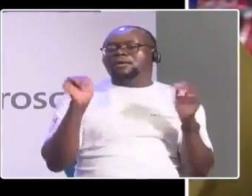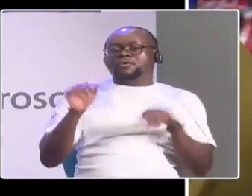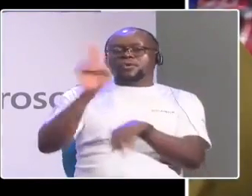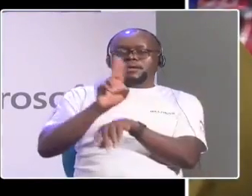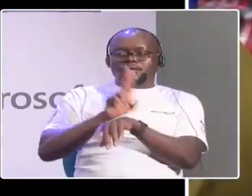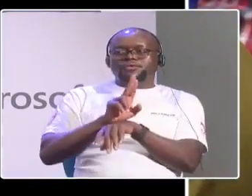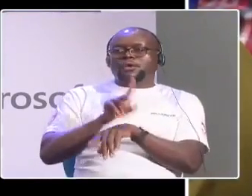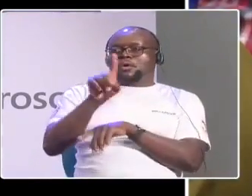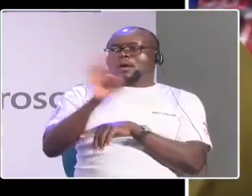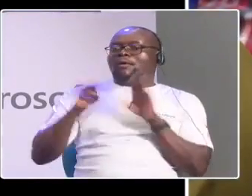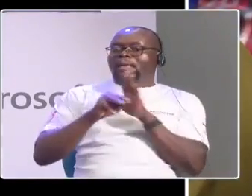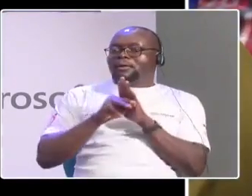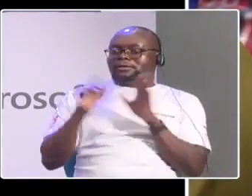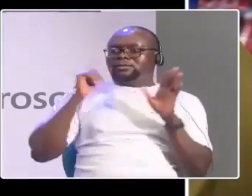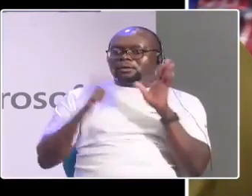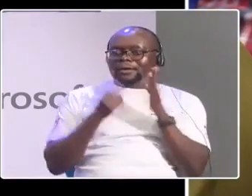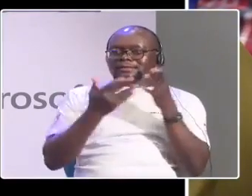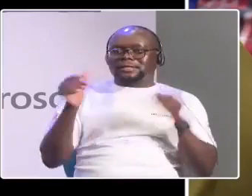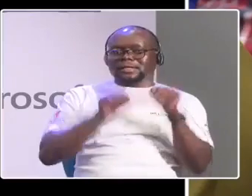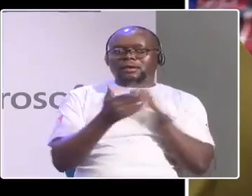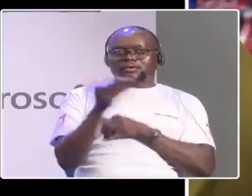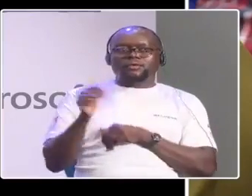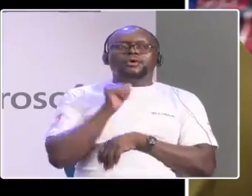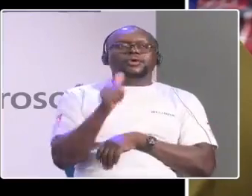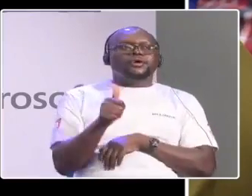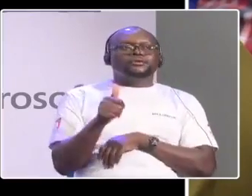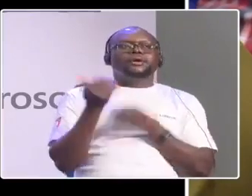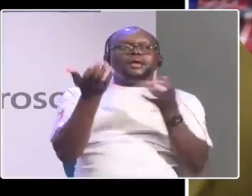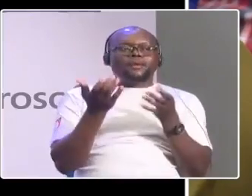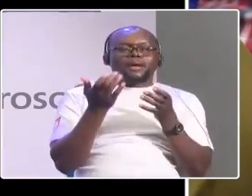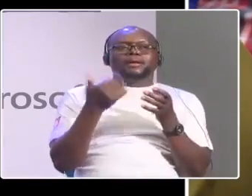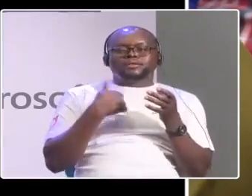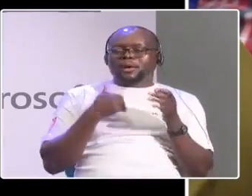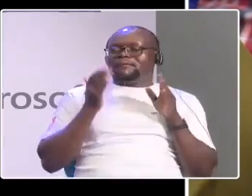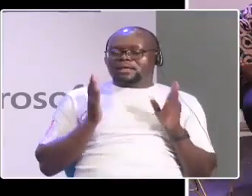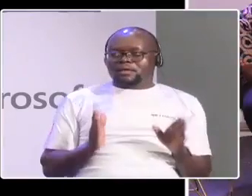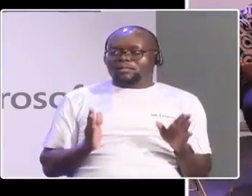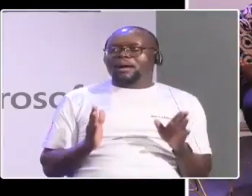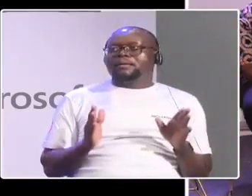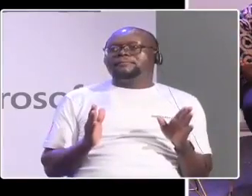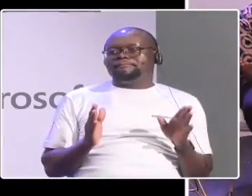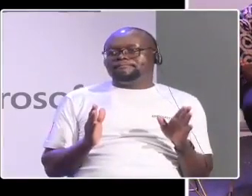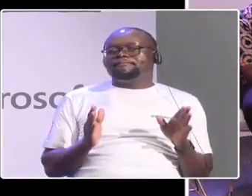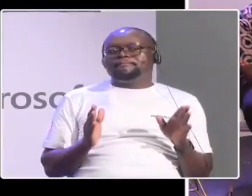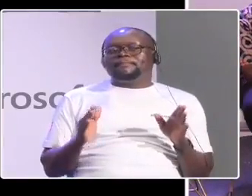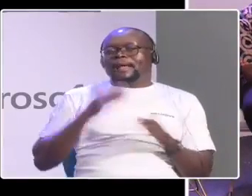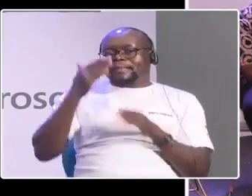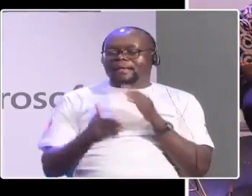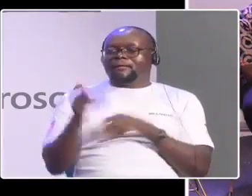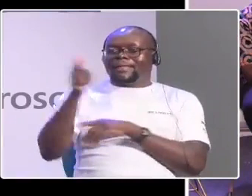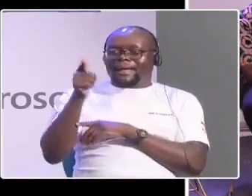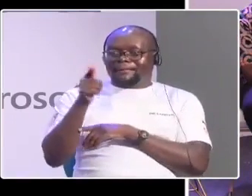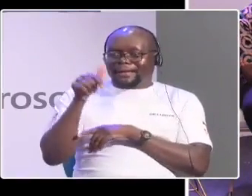use one of these models to recognize things around you and not be required to have a human on the other end of the